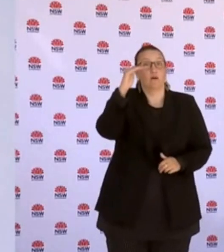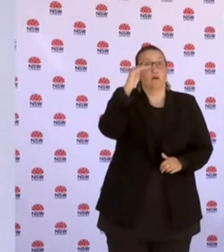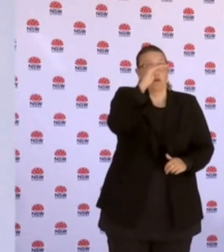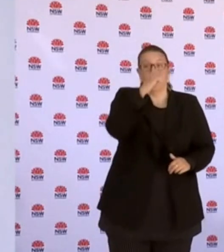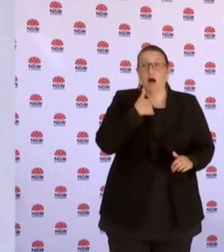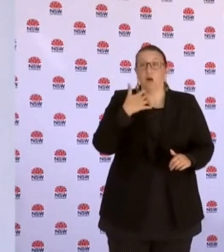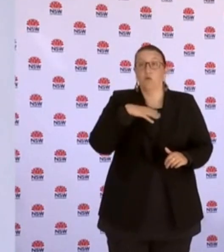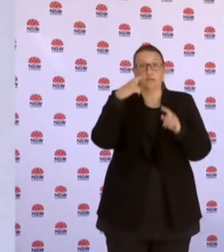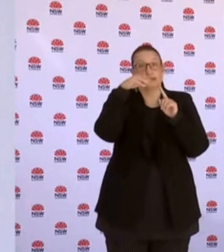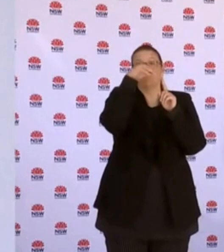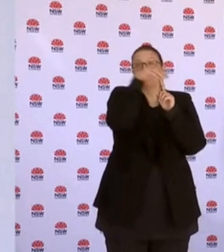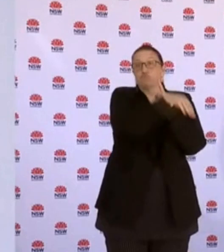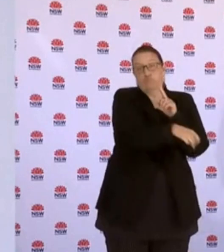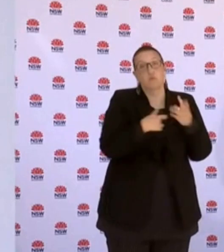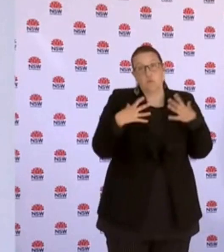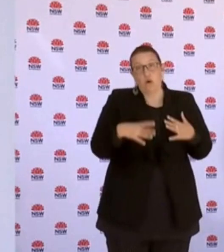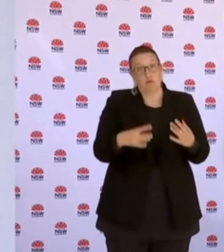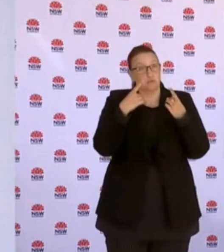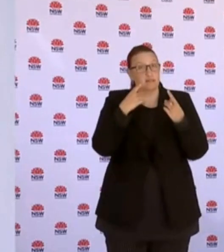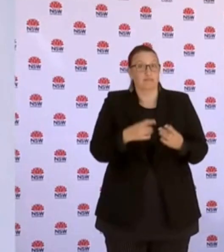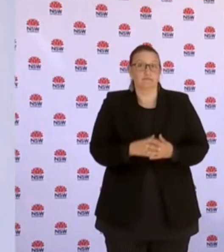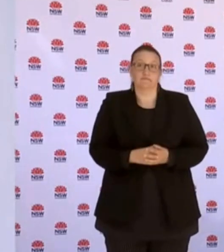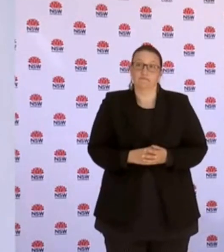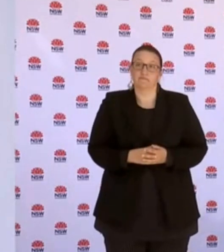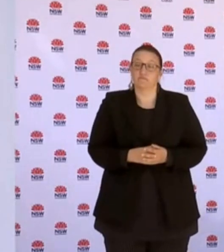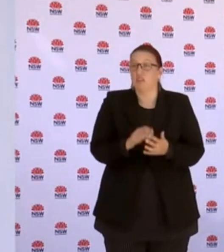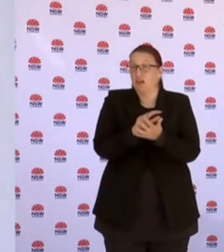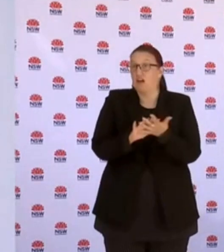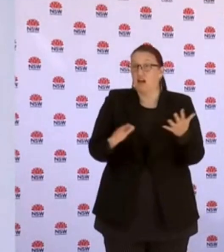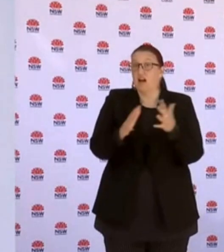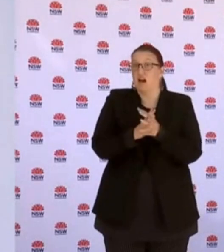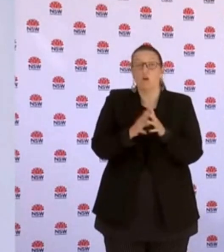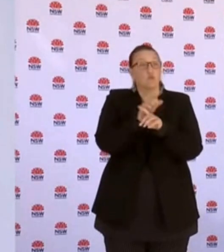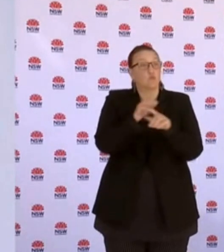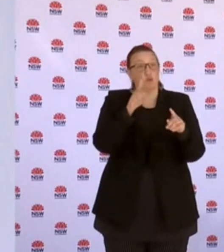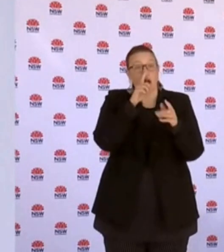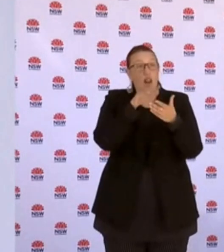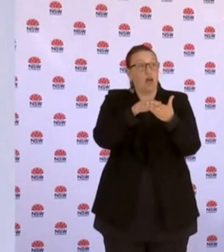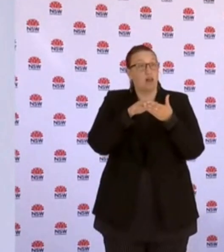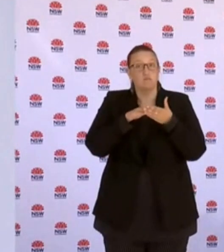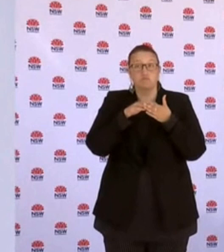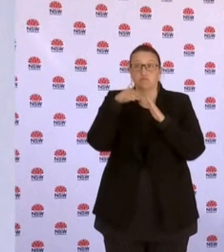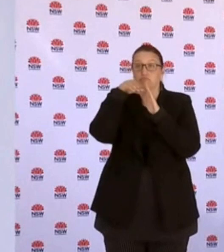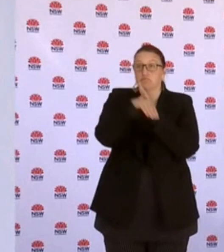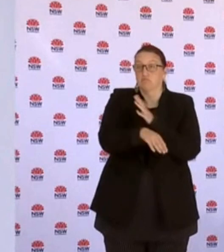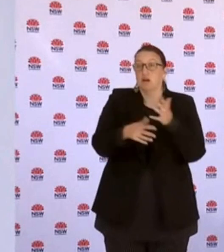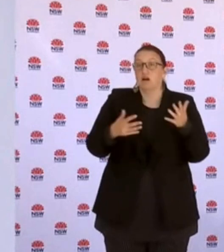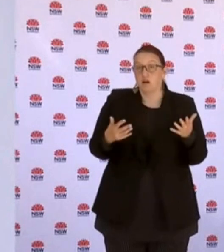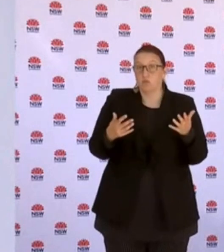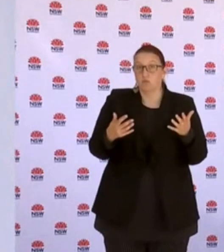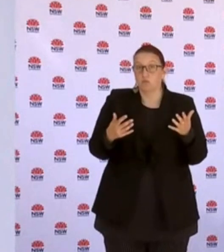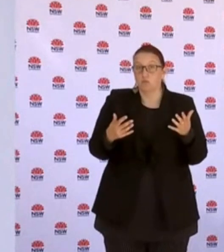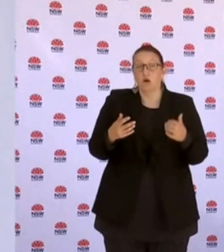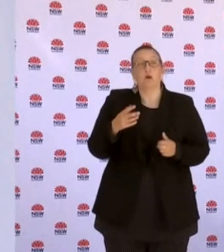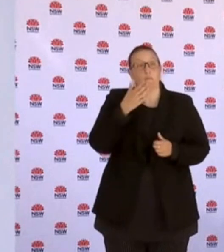to heed the messages. We need less interactions. So every time you go out, you need to